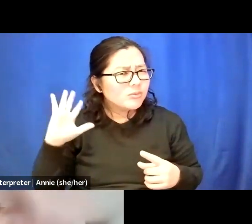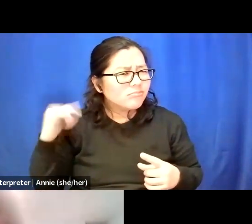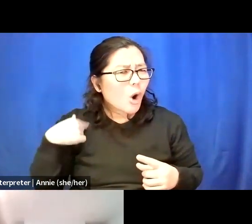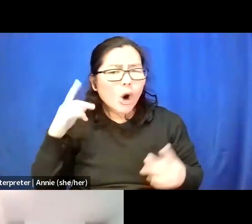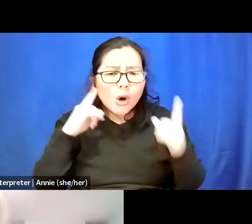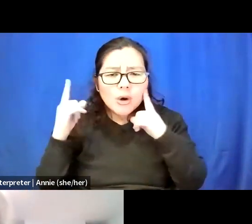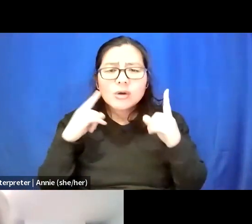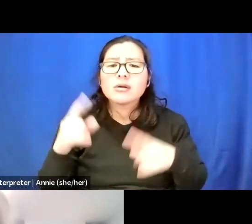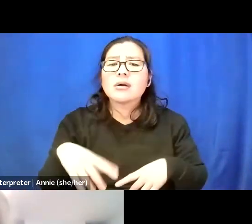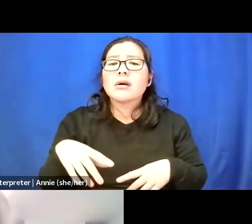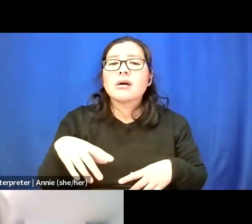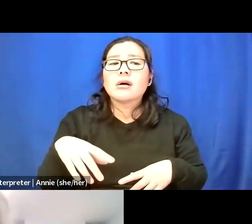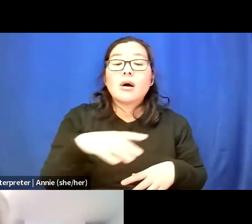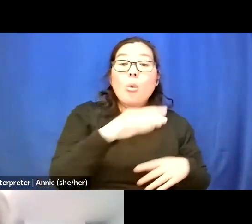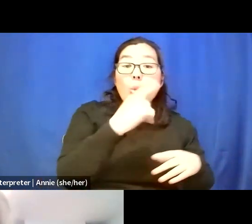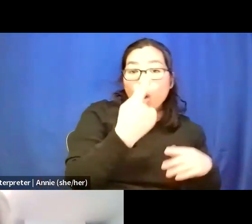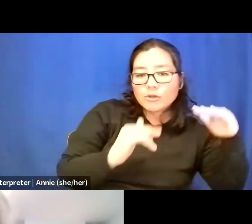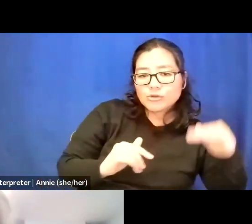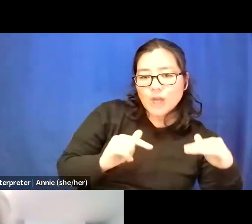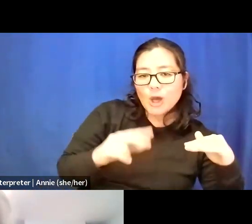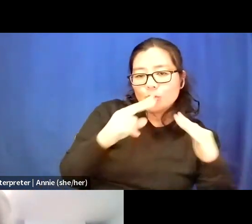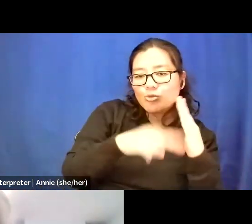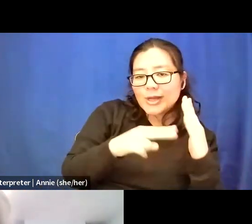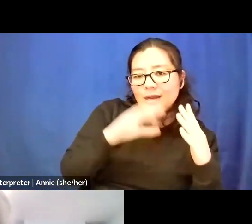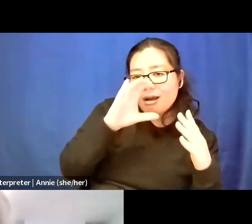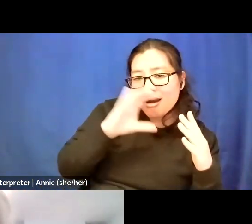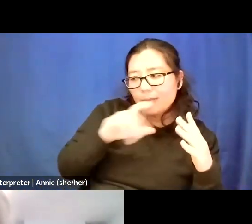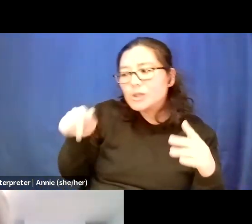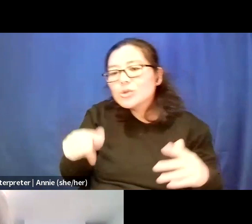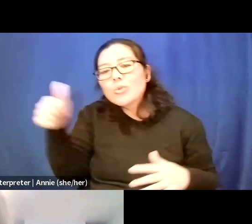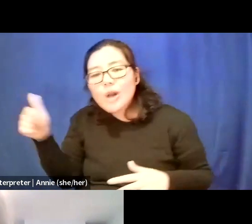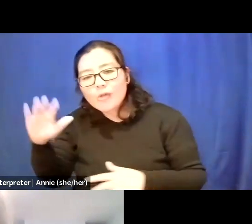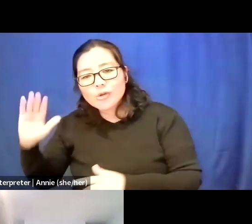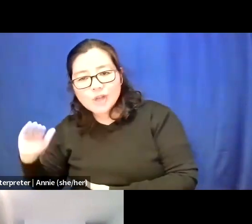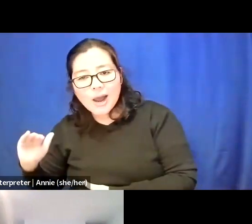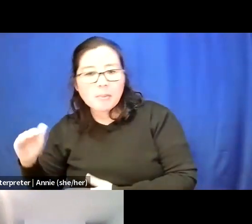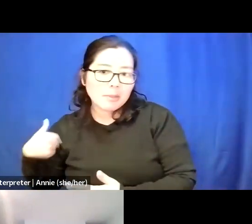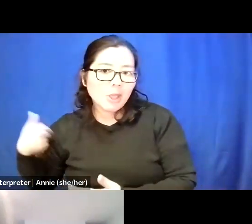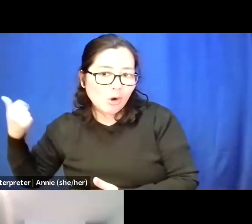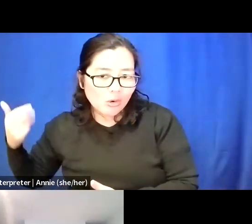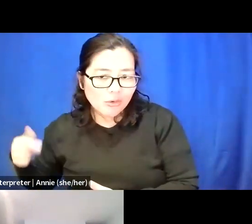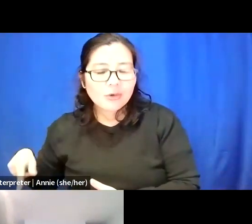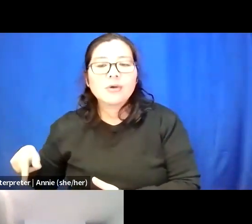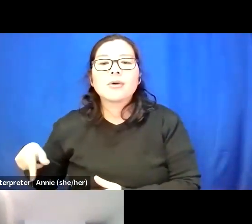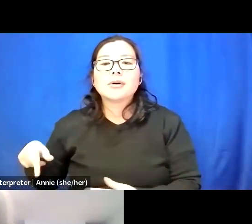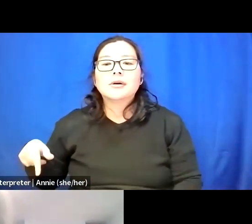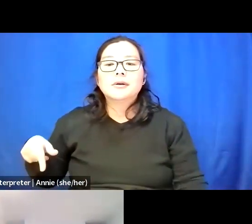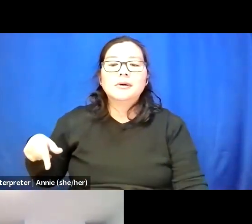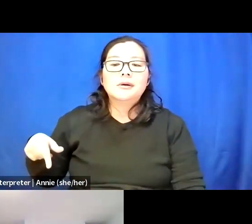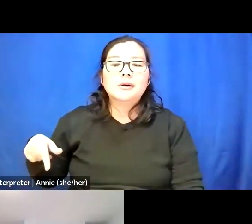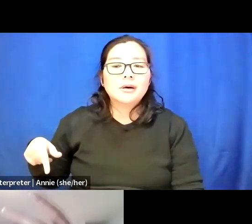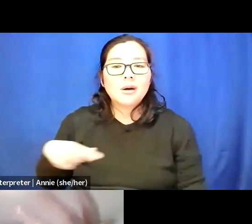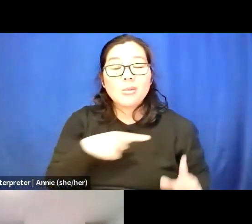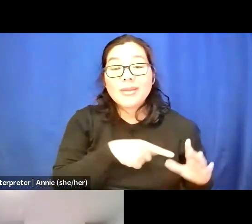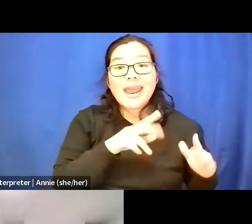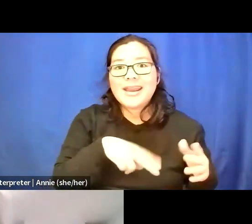reading a comic to another child, a younger child or something like that, where they naturally